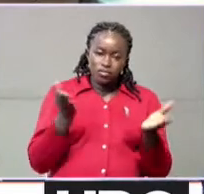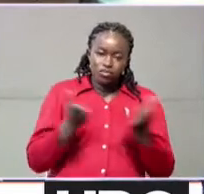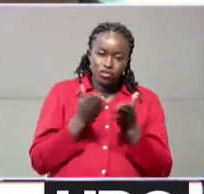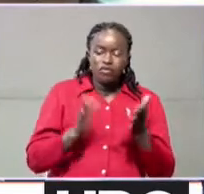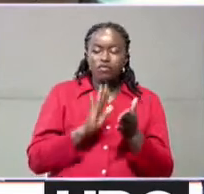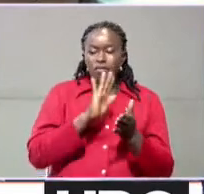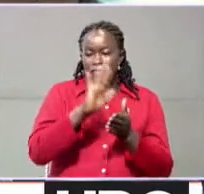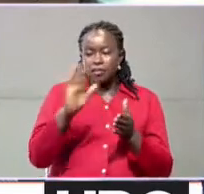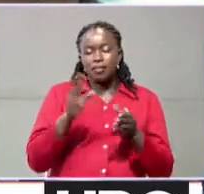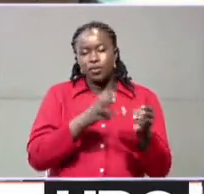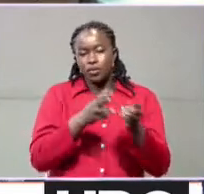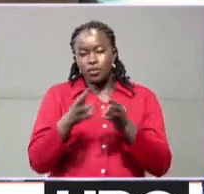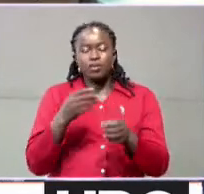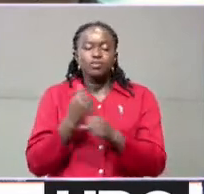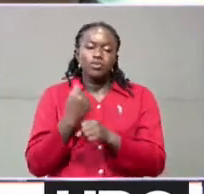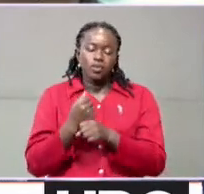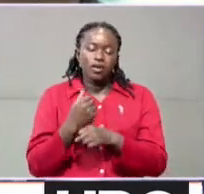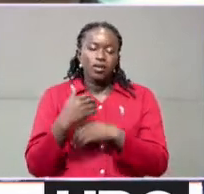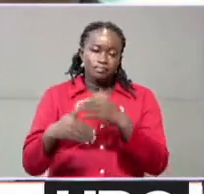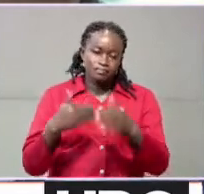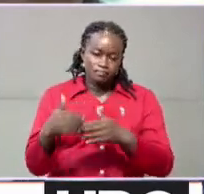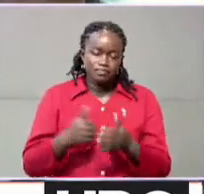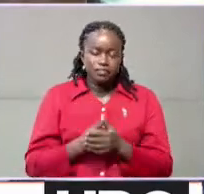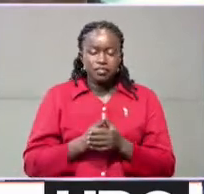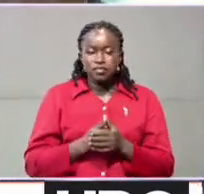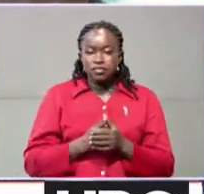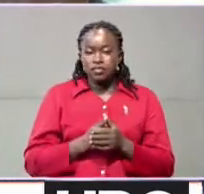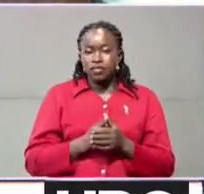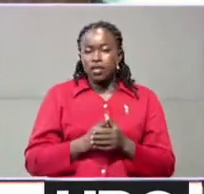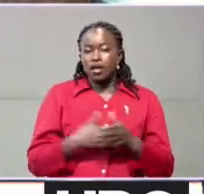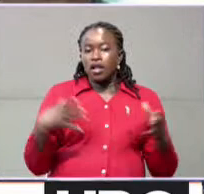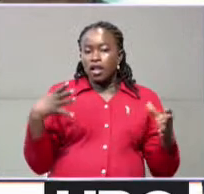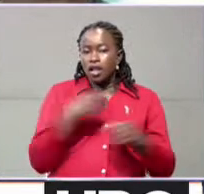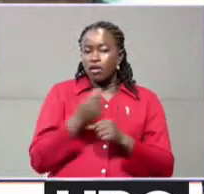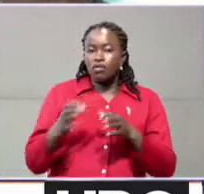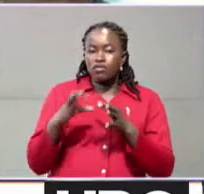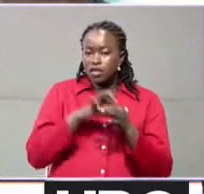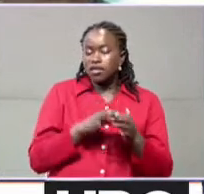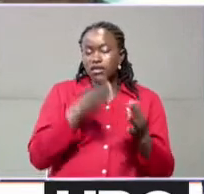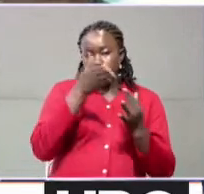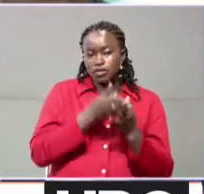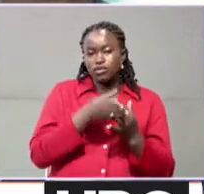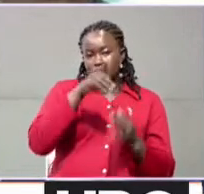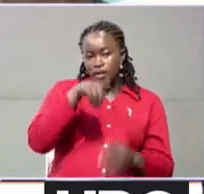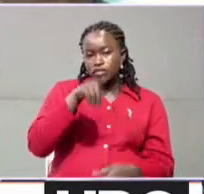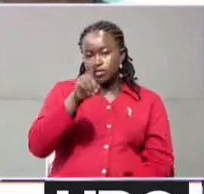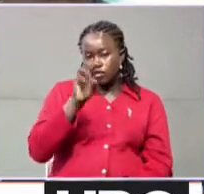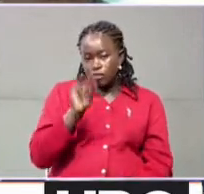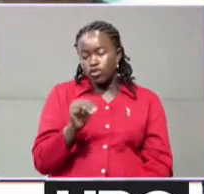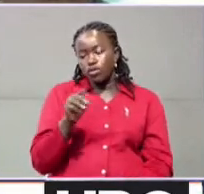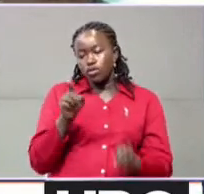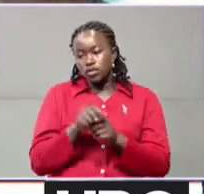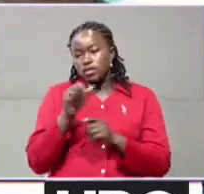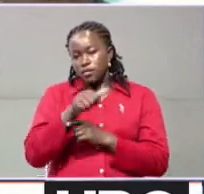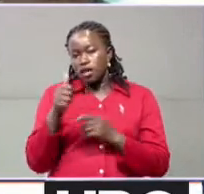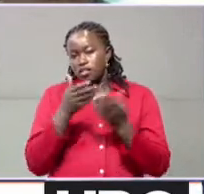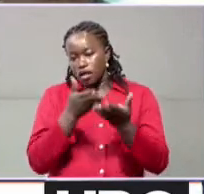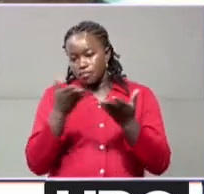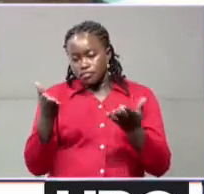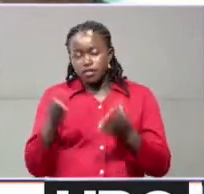productivity number 10 lack of linkage between paris development model and other existing